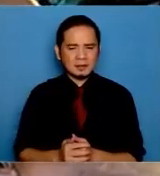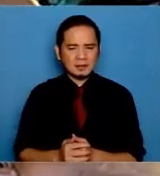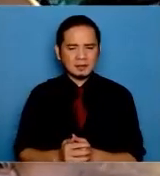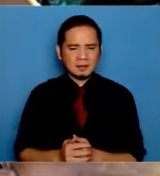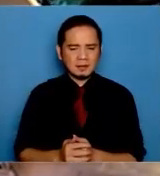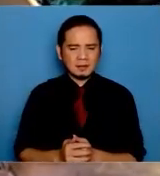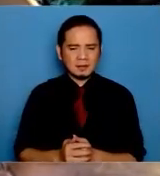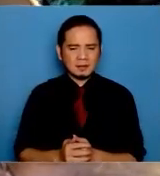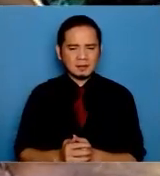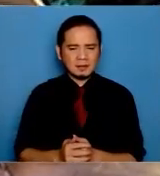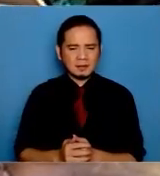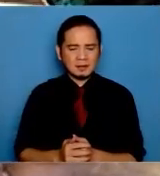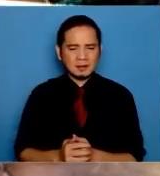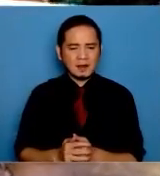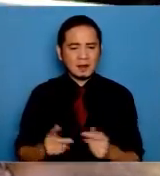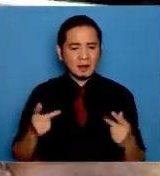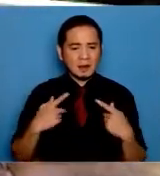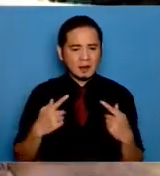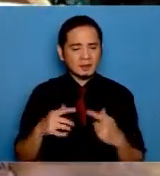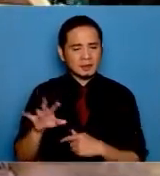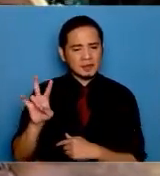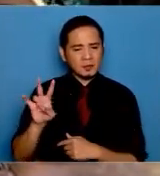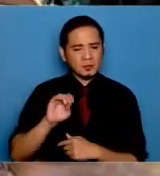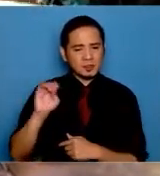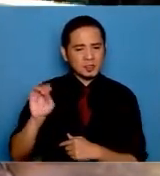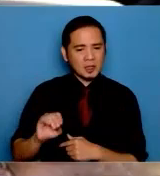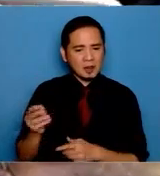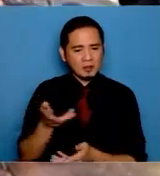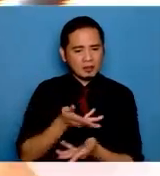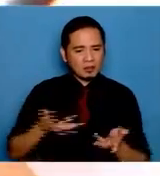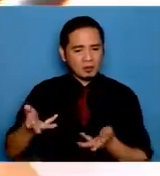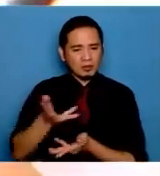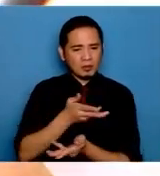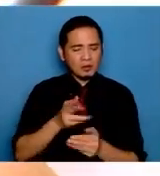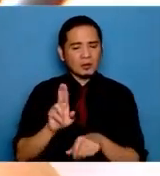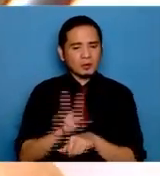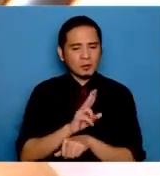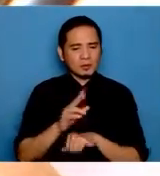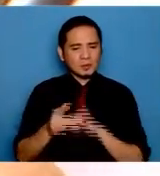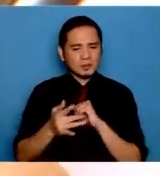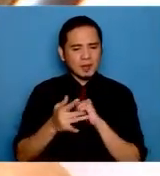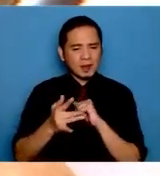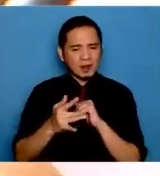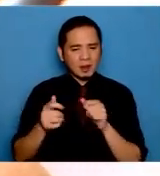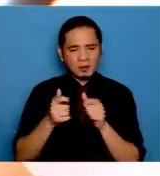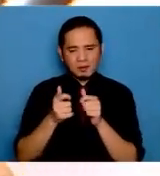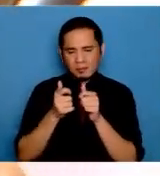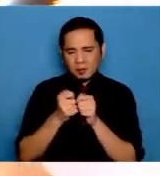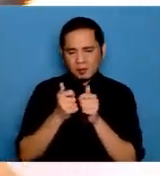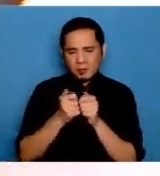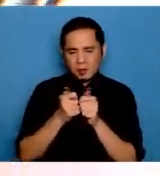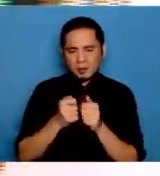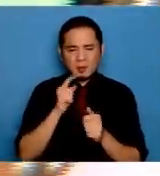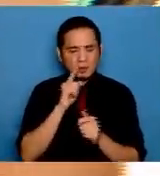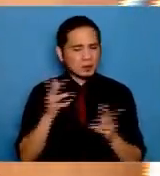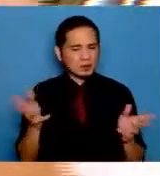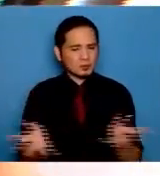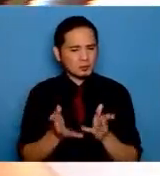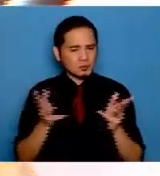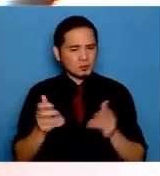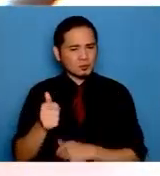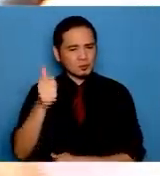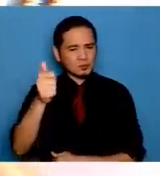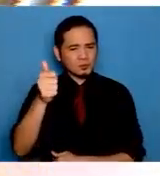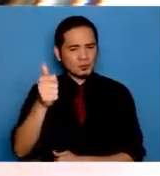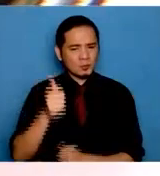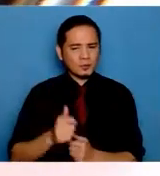70% of the transactions will be digital. And the numbers are encouraging. To some extent,